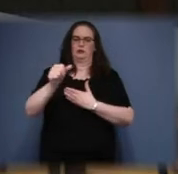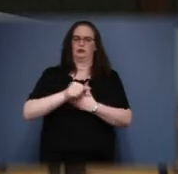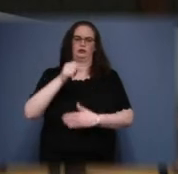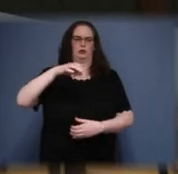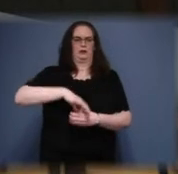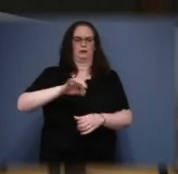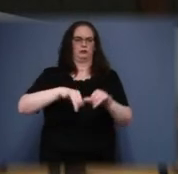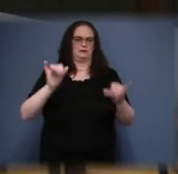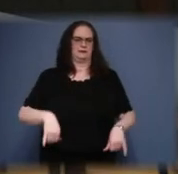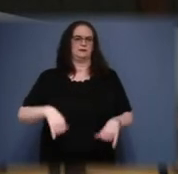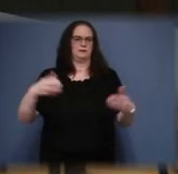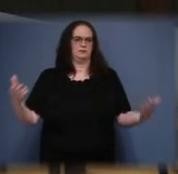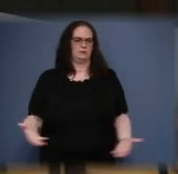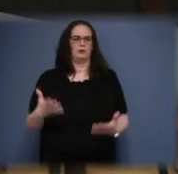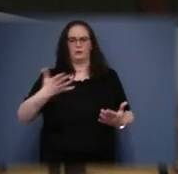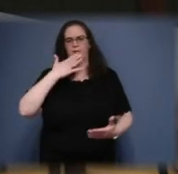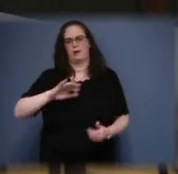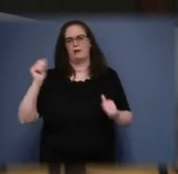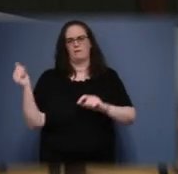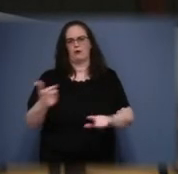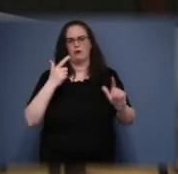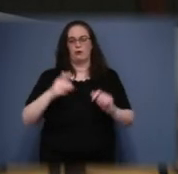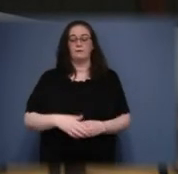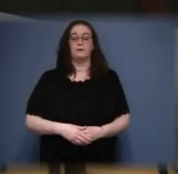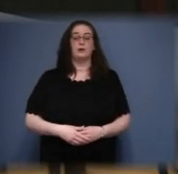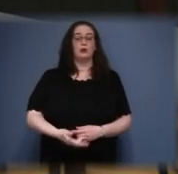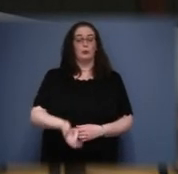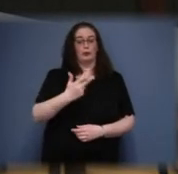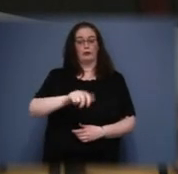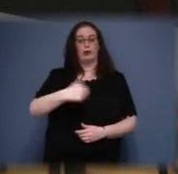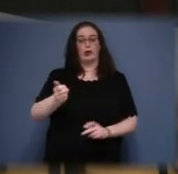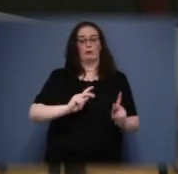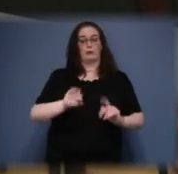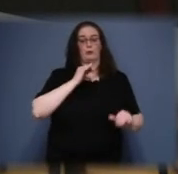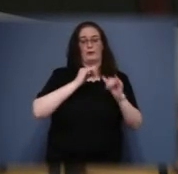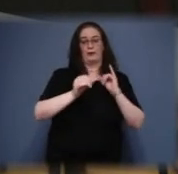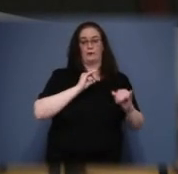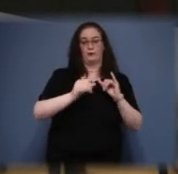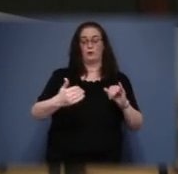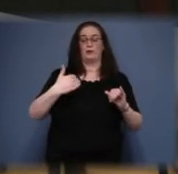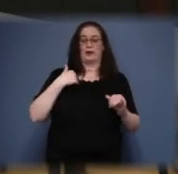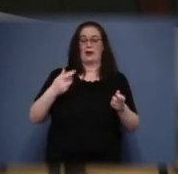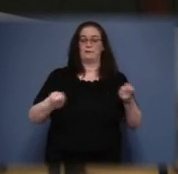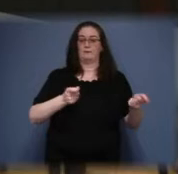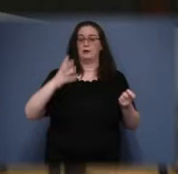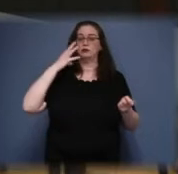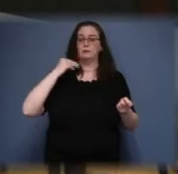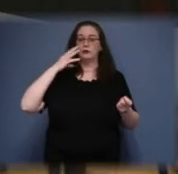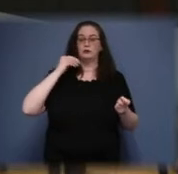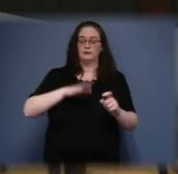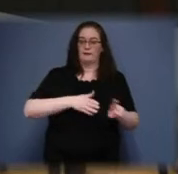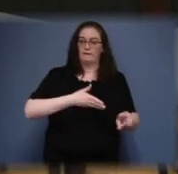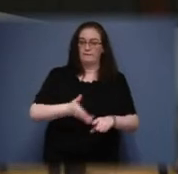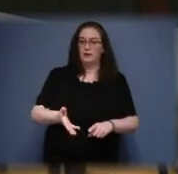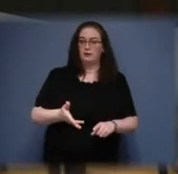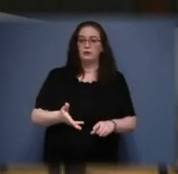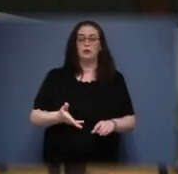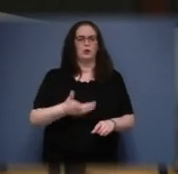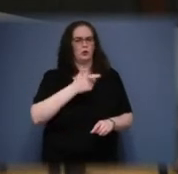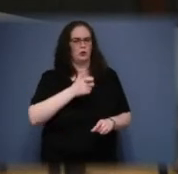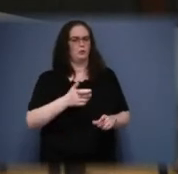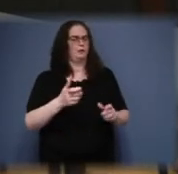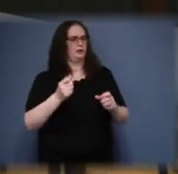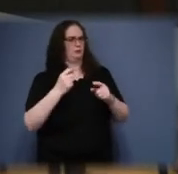and would be bad for all. There was three other people that interviewed that have administrative experience in this field who would be